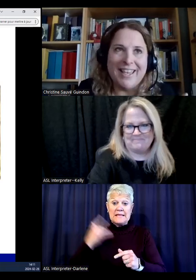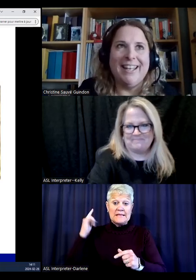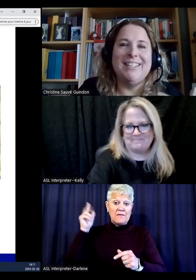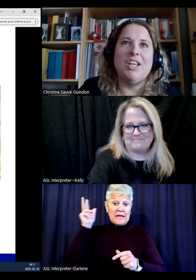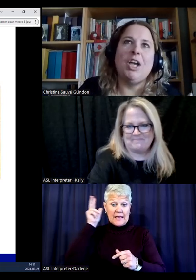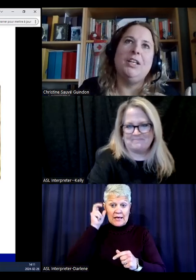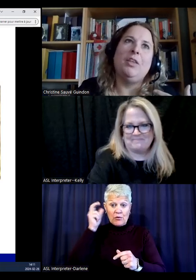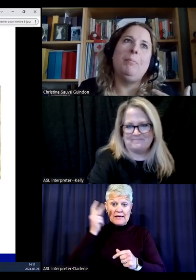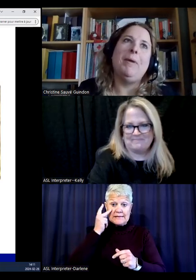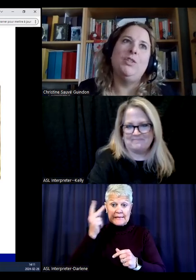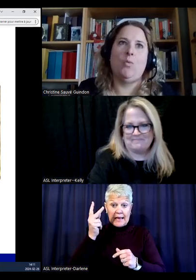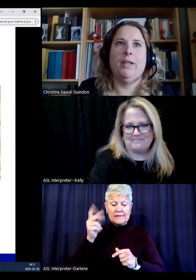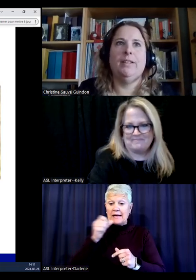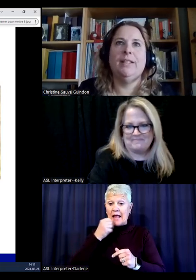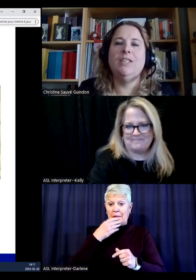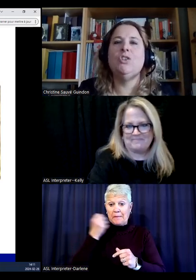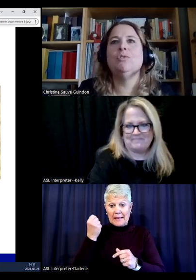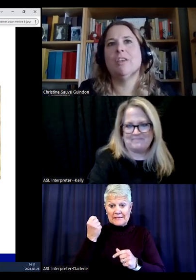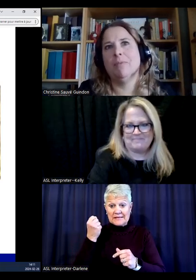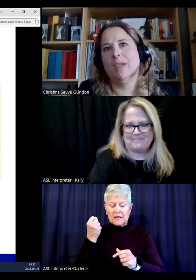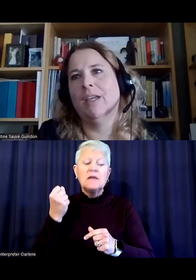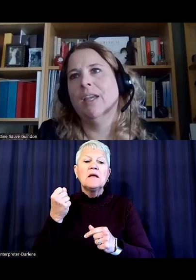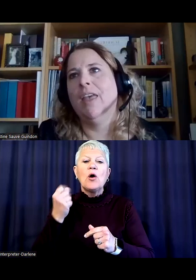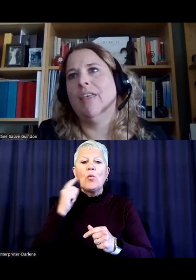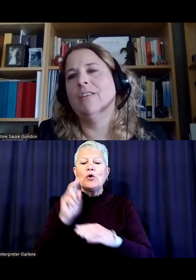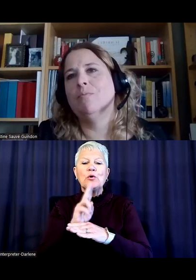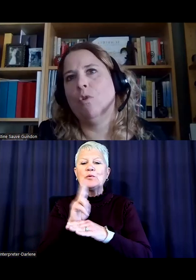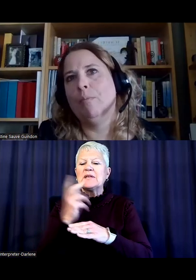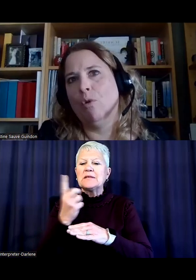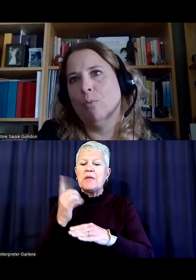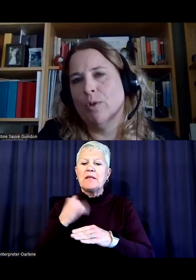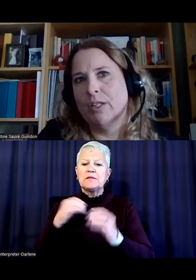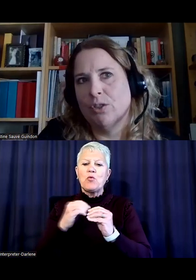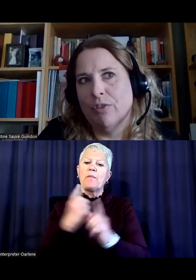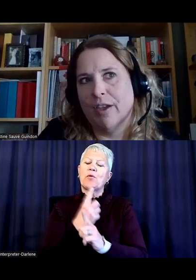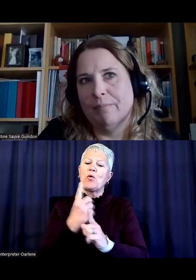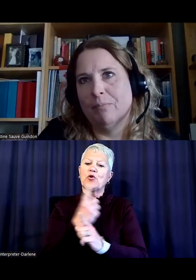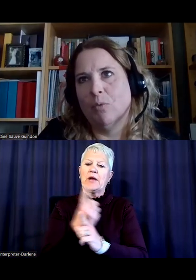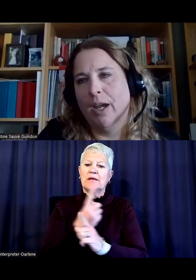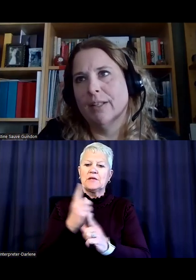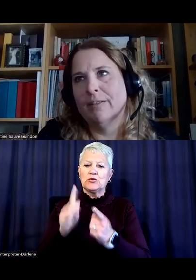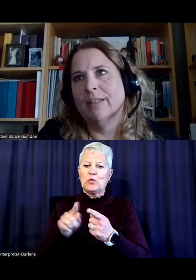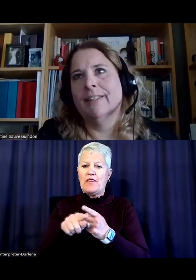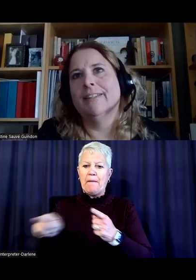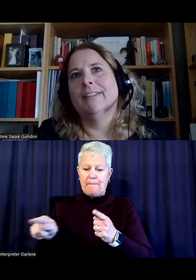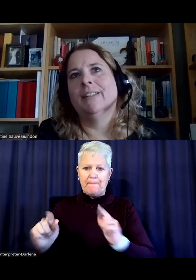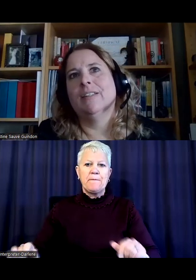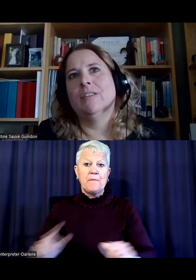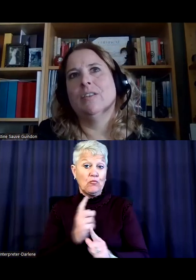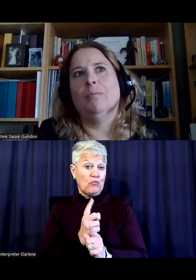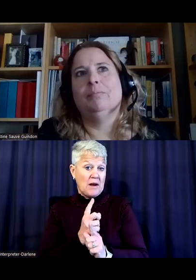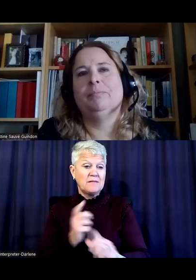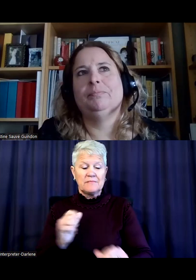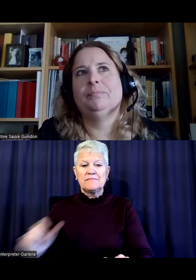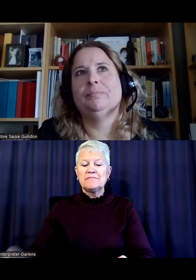and sight is not the best one, let's use something that is more appropriate to them, right?